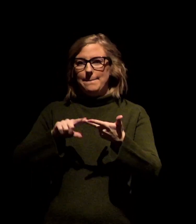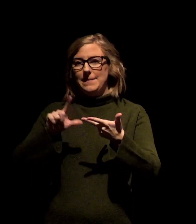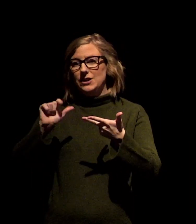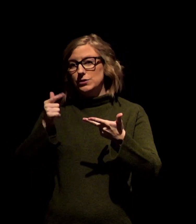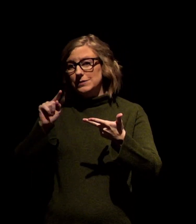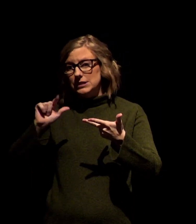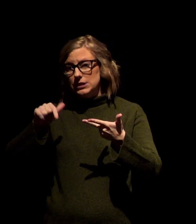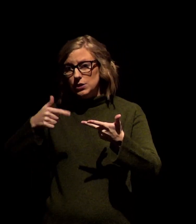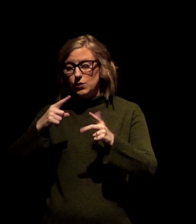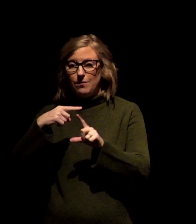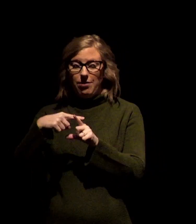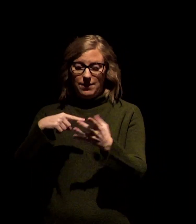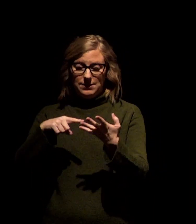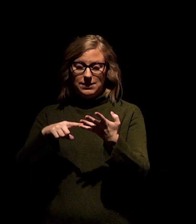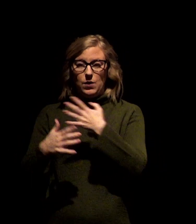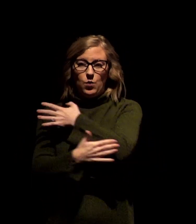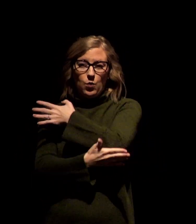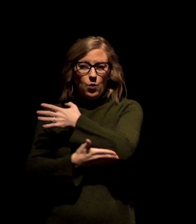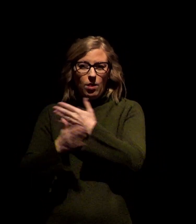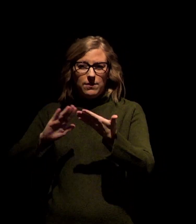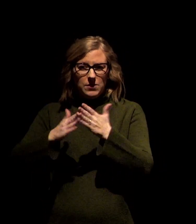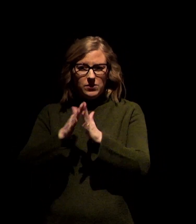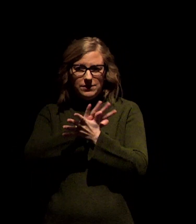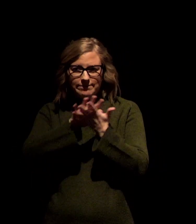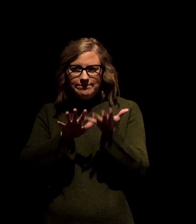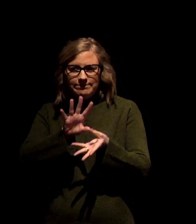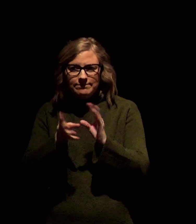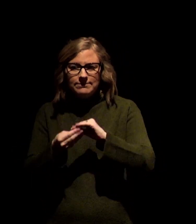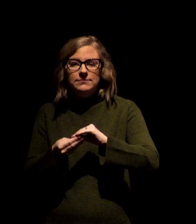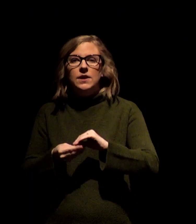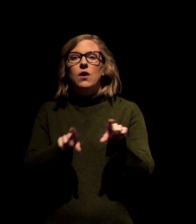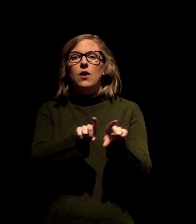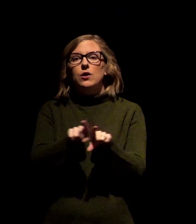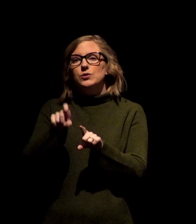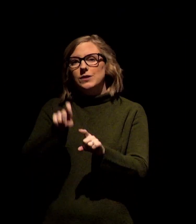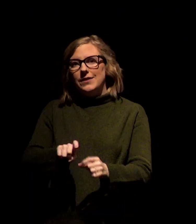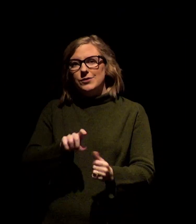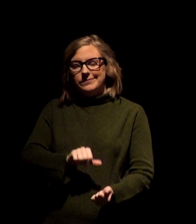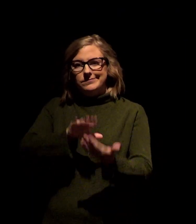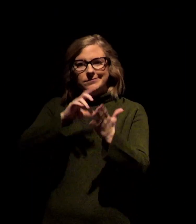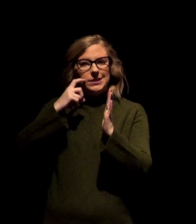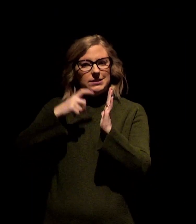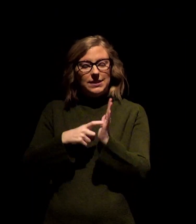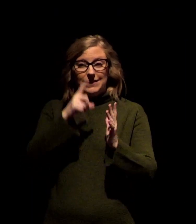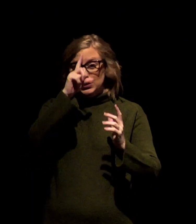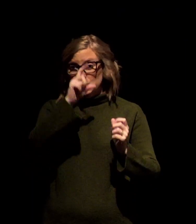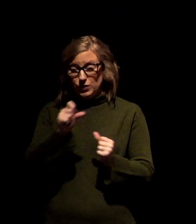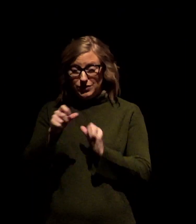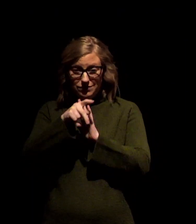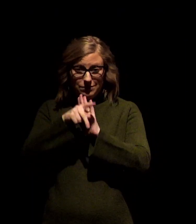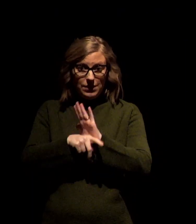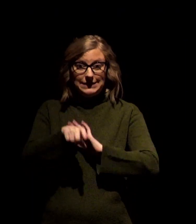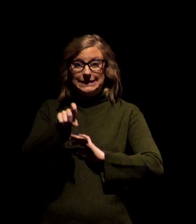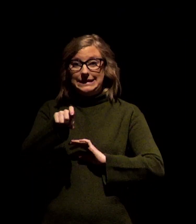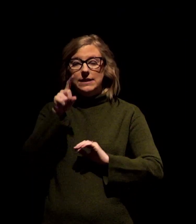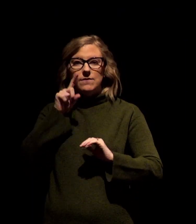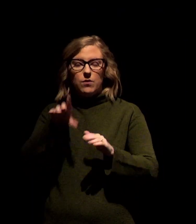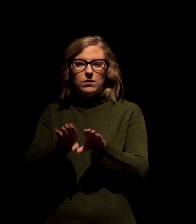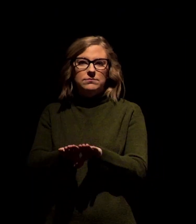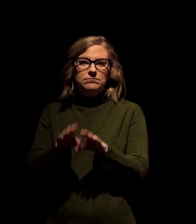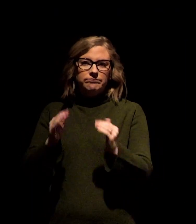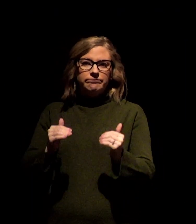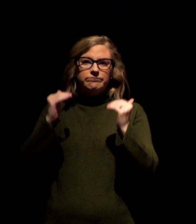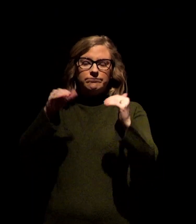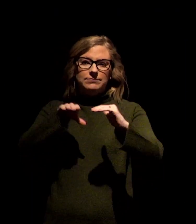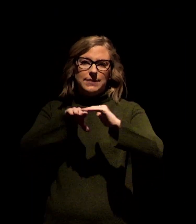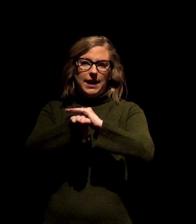communities. We must also identify strategies and policies needed to increase access to mental health services in order